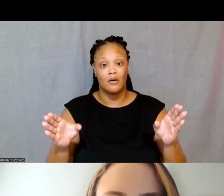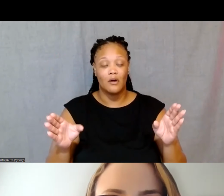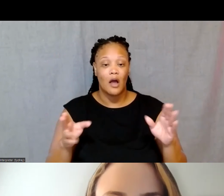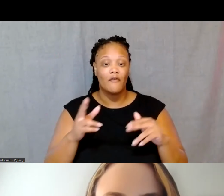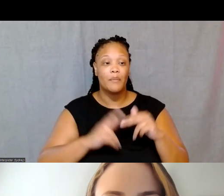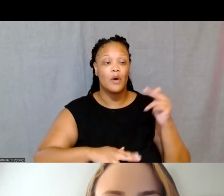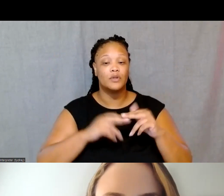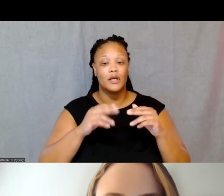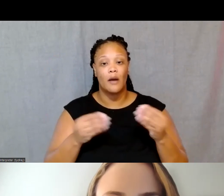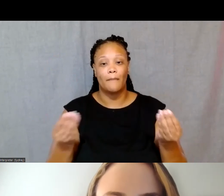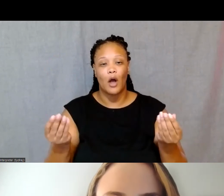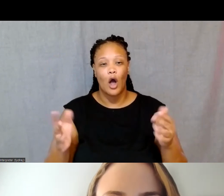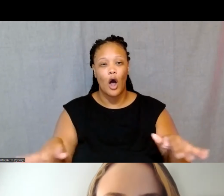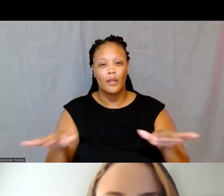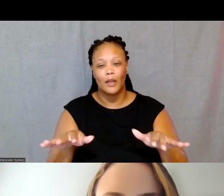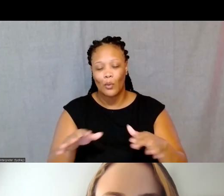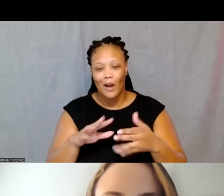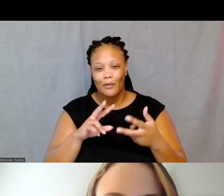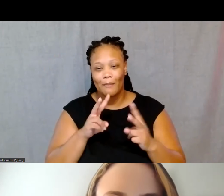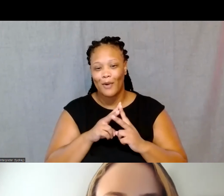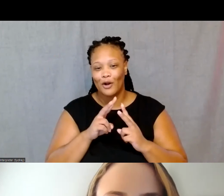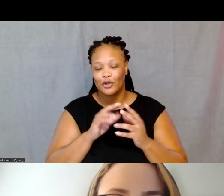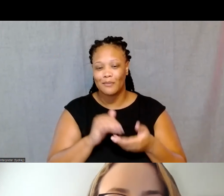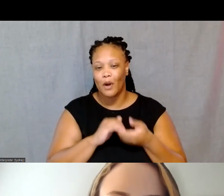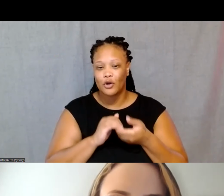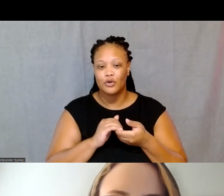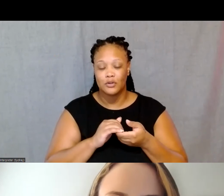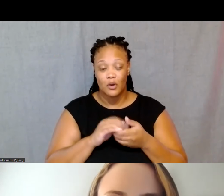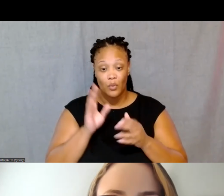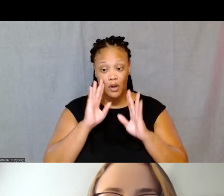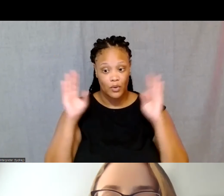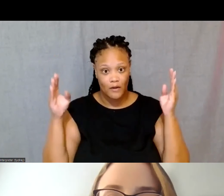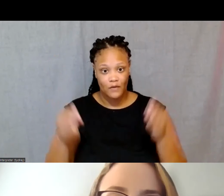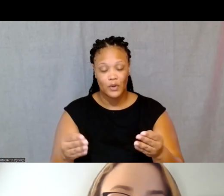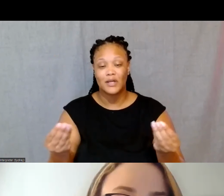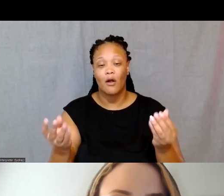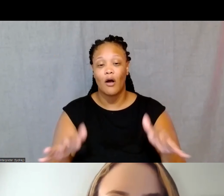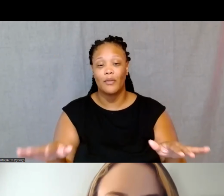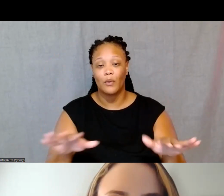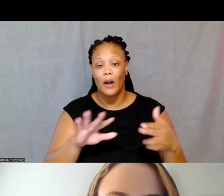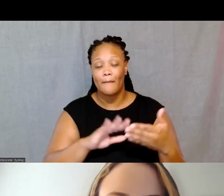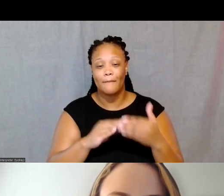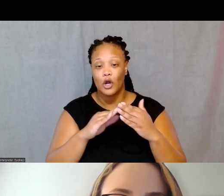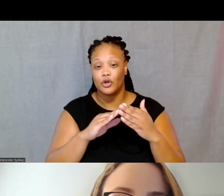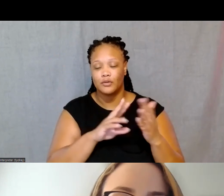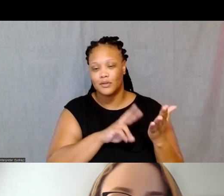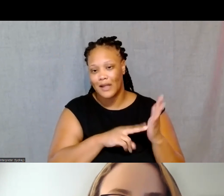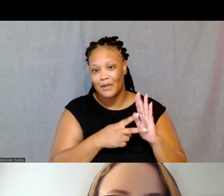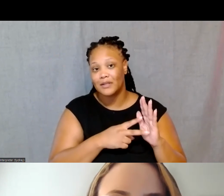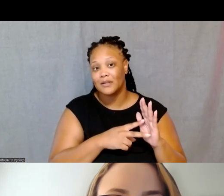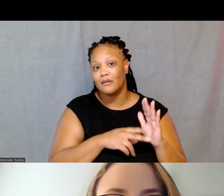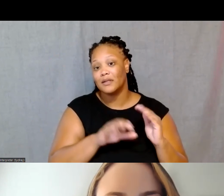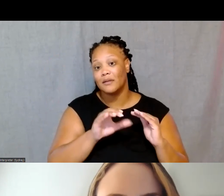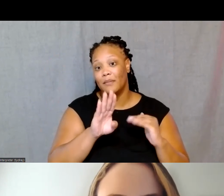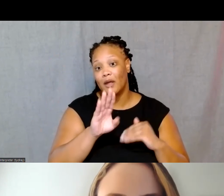I think that part is really key, that it's really truly aimed at on-the-ground partners, such as community-based organizations,